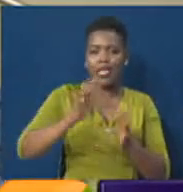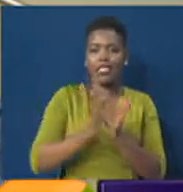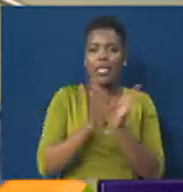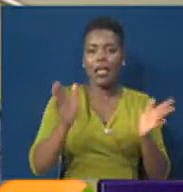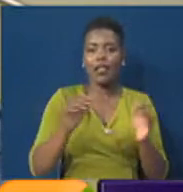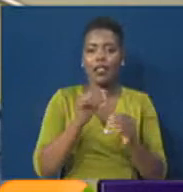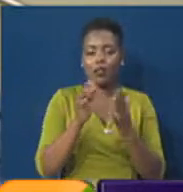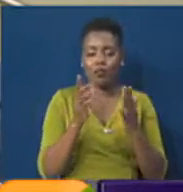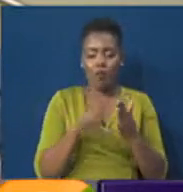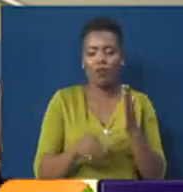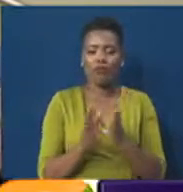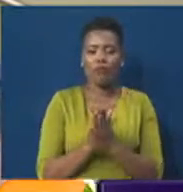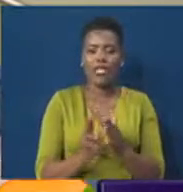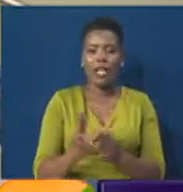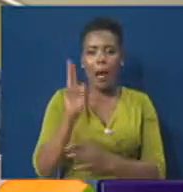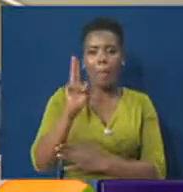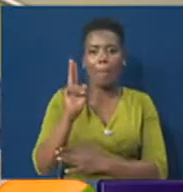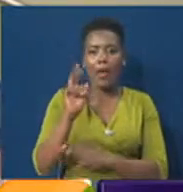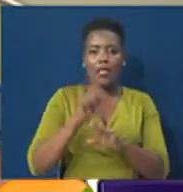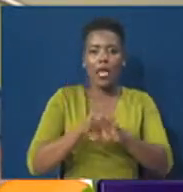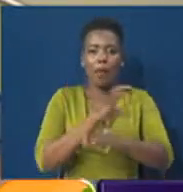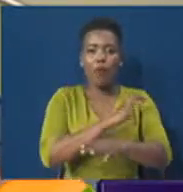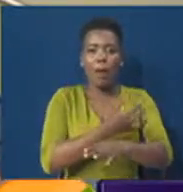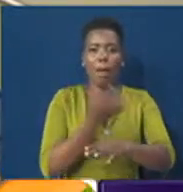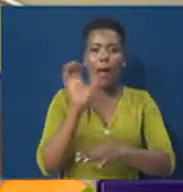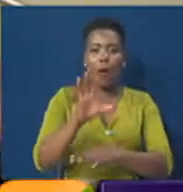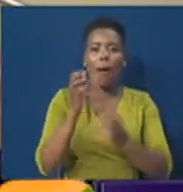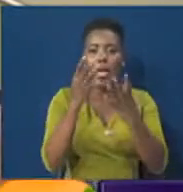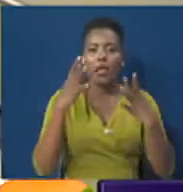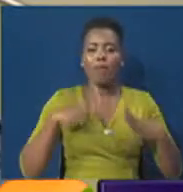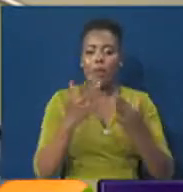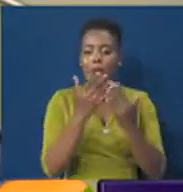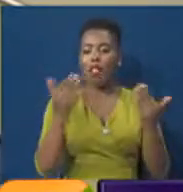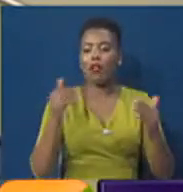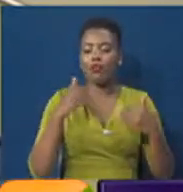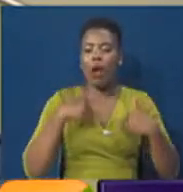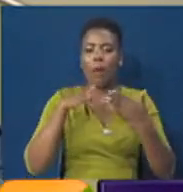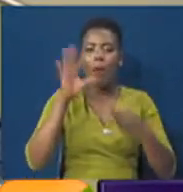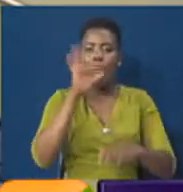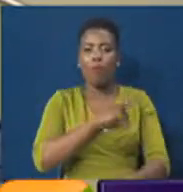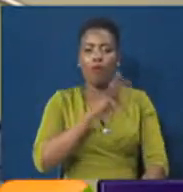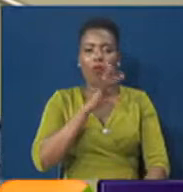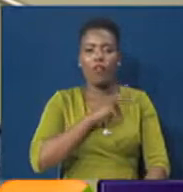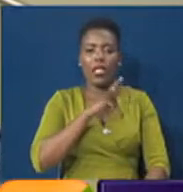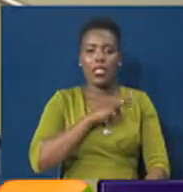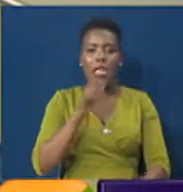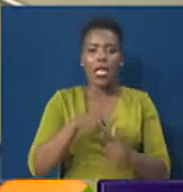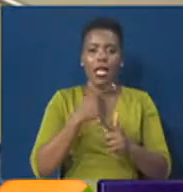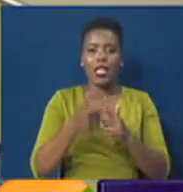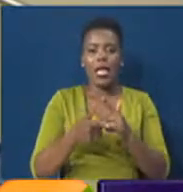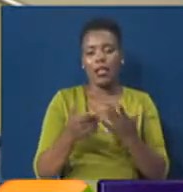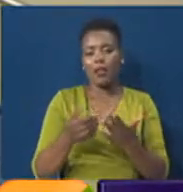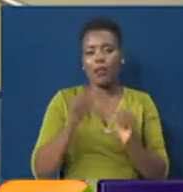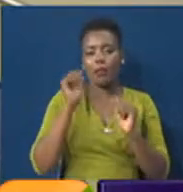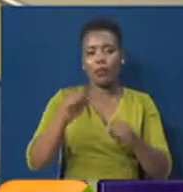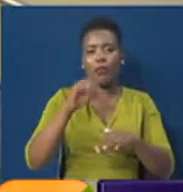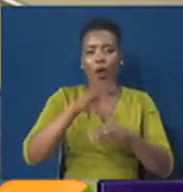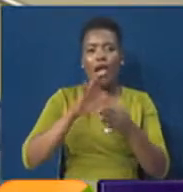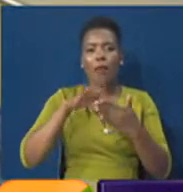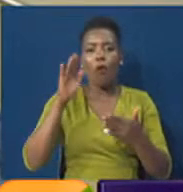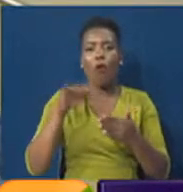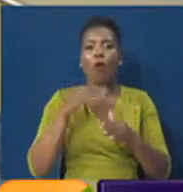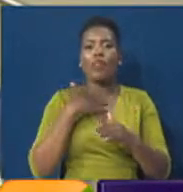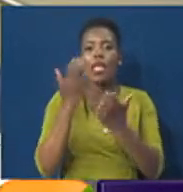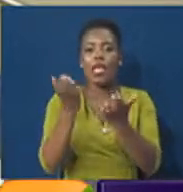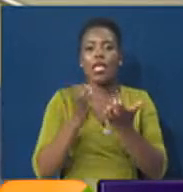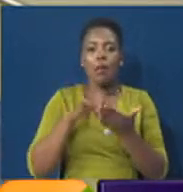is upward. Because as you empower many people to have more incomes, definitely they demand more. When they demand